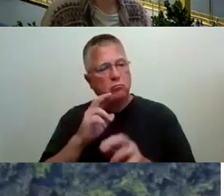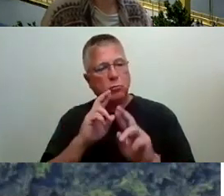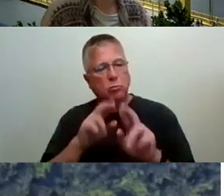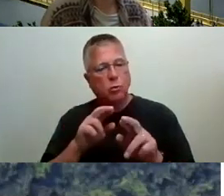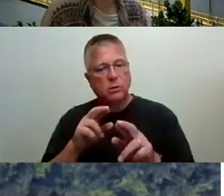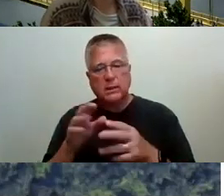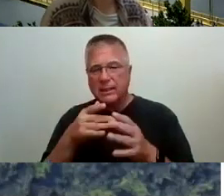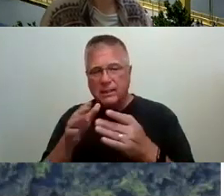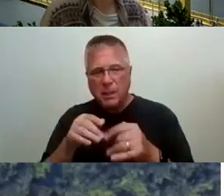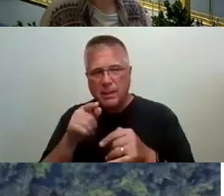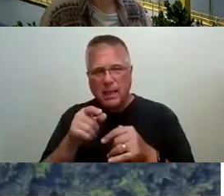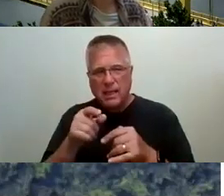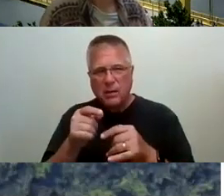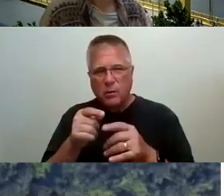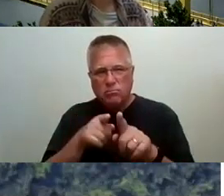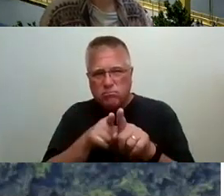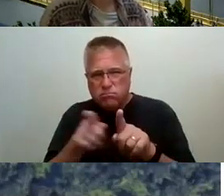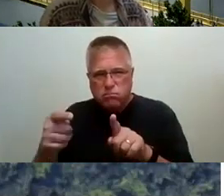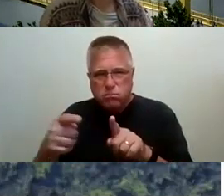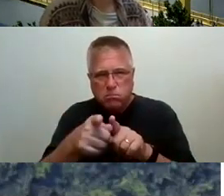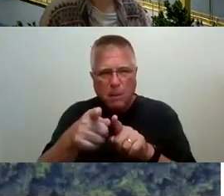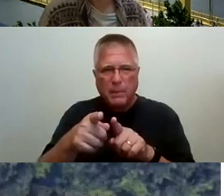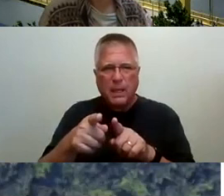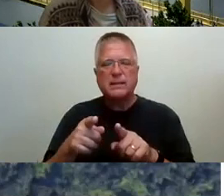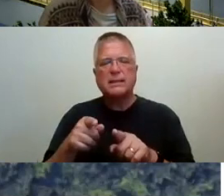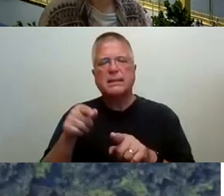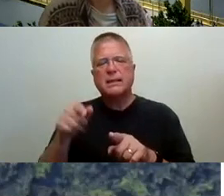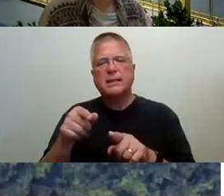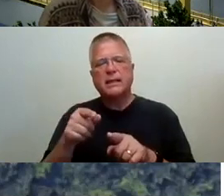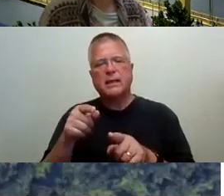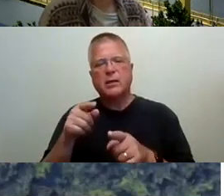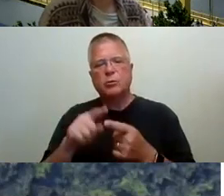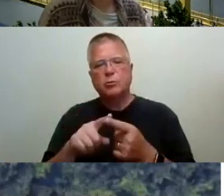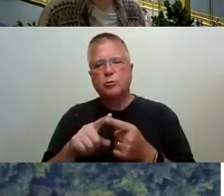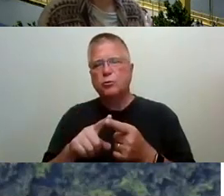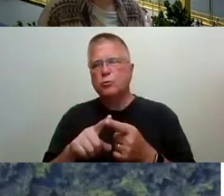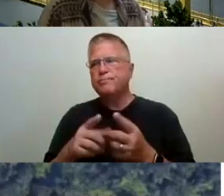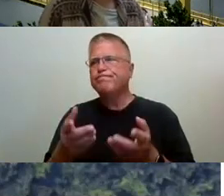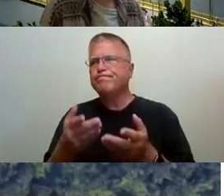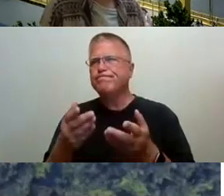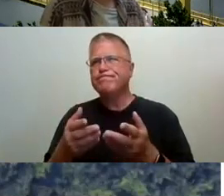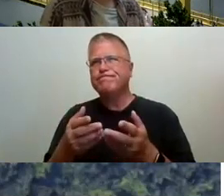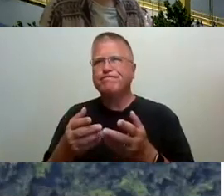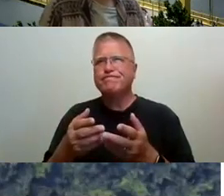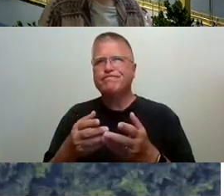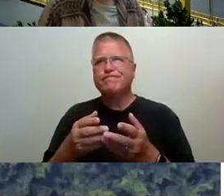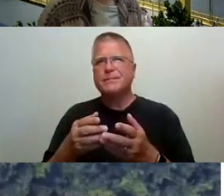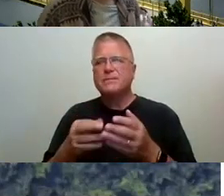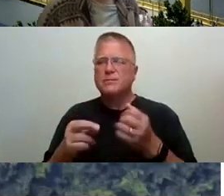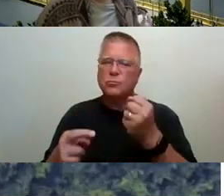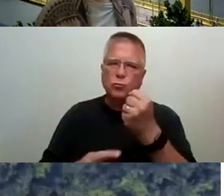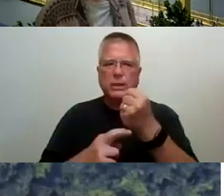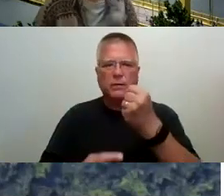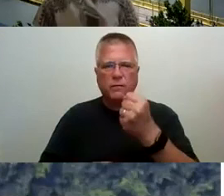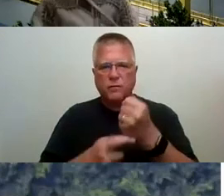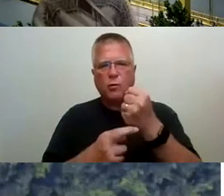despite that little bump out that sort of is there to theoretically kind of reinforce to motorists